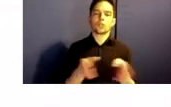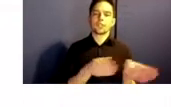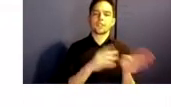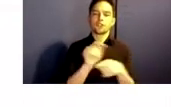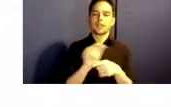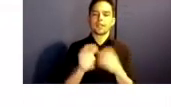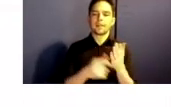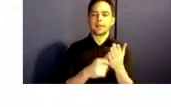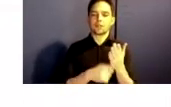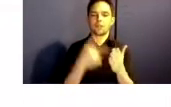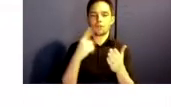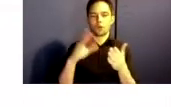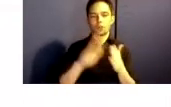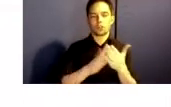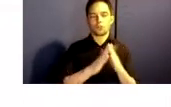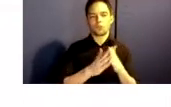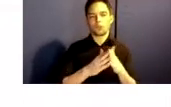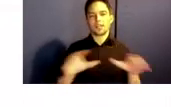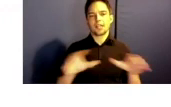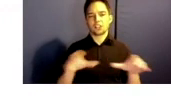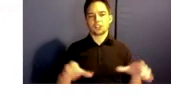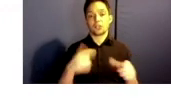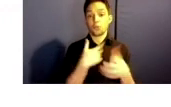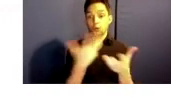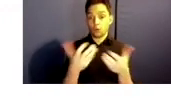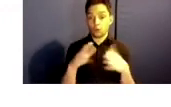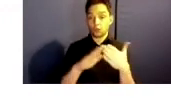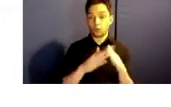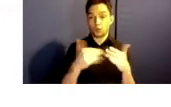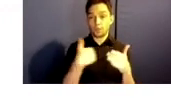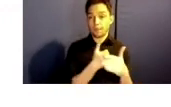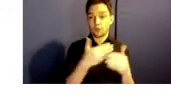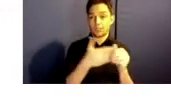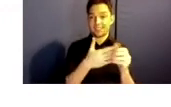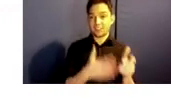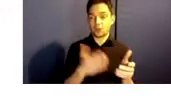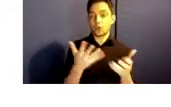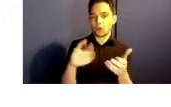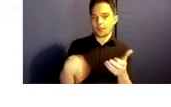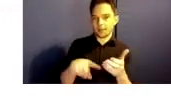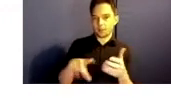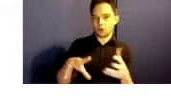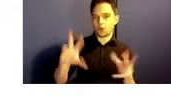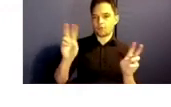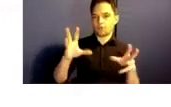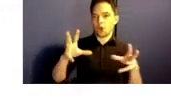community-led action because we wanted community members and leaders to actually own